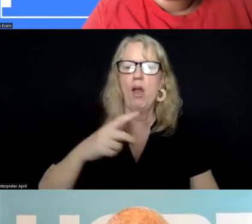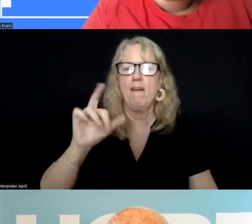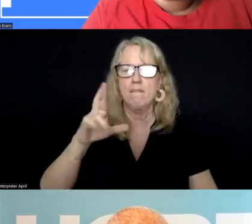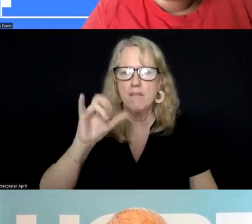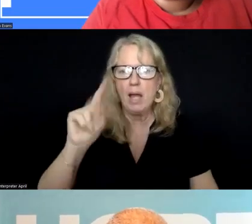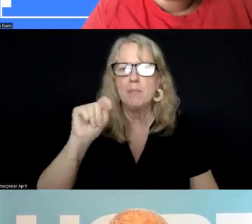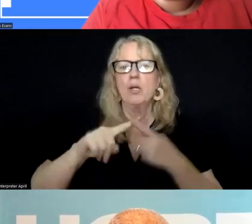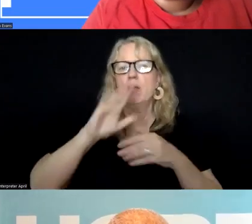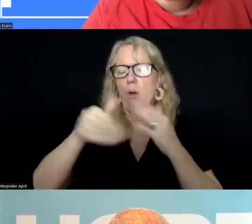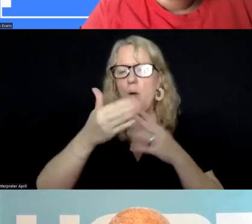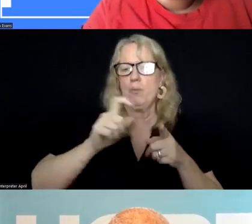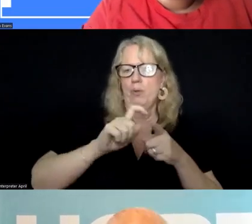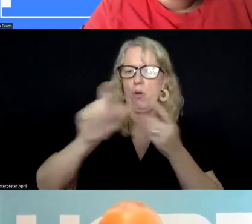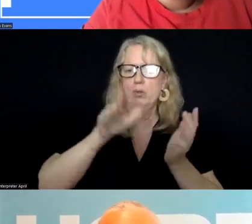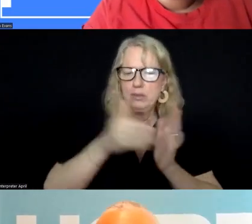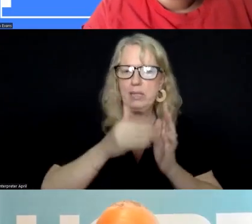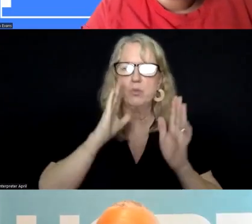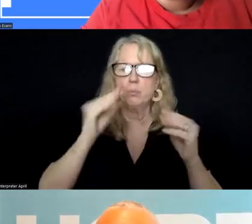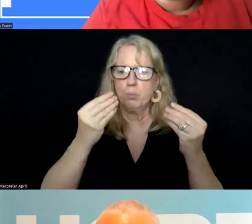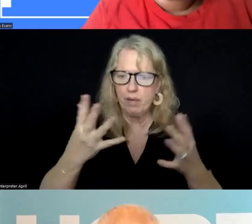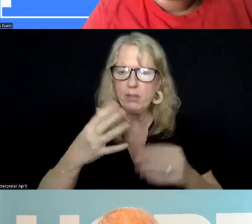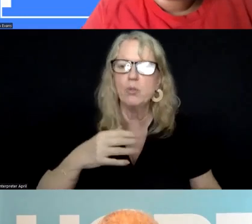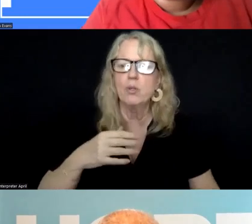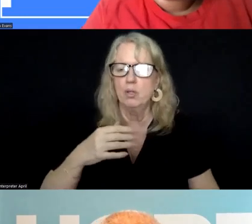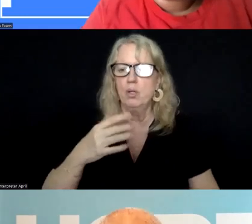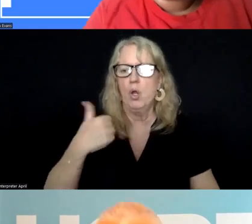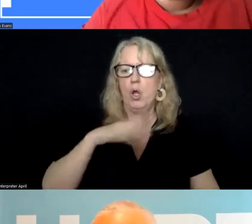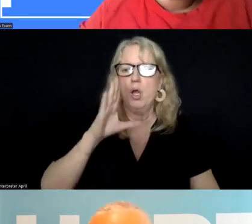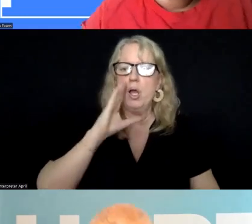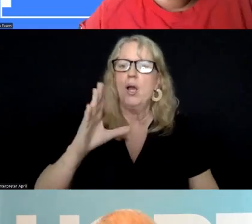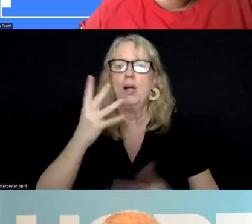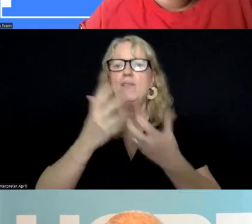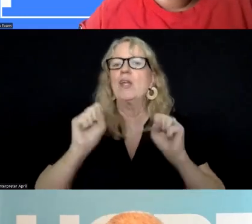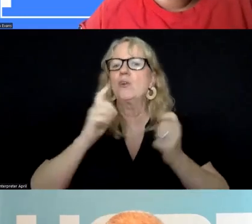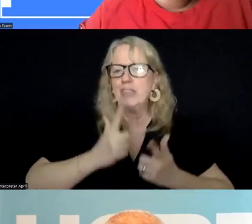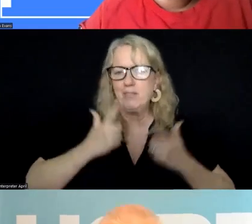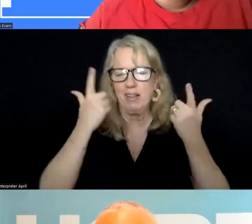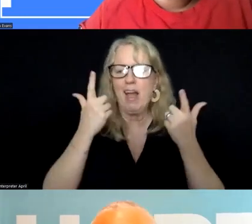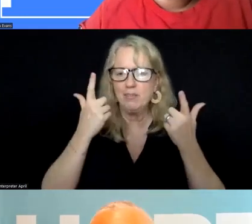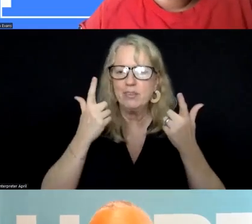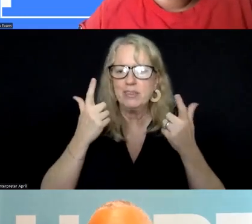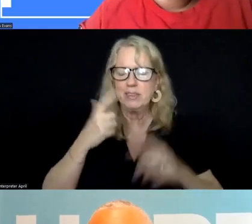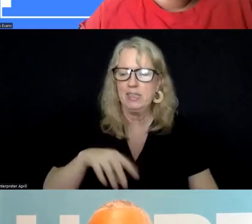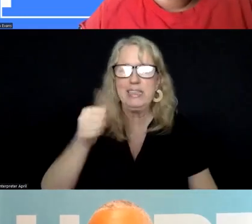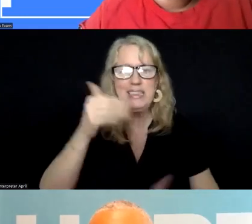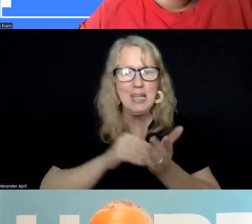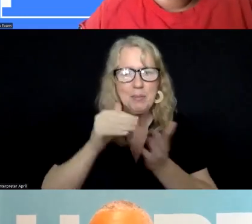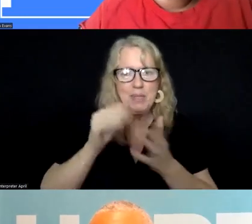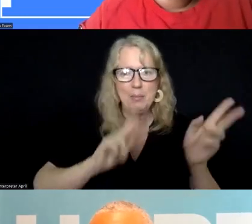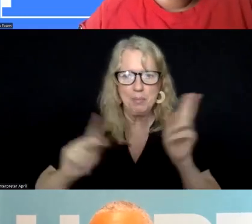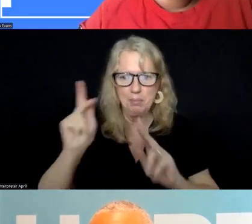all of the call center and crisis care providers on the call who are saving lives. 10 million people have gotten